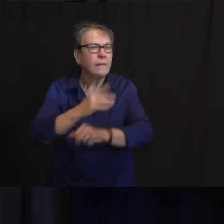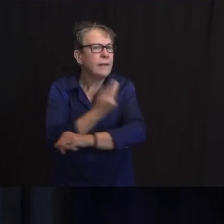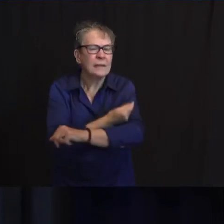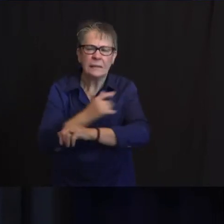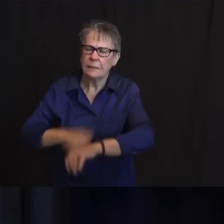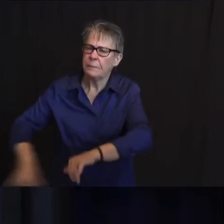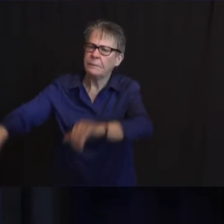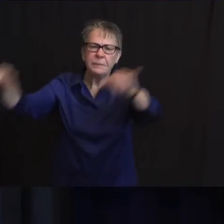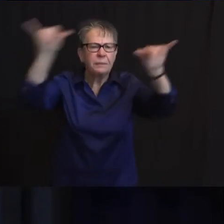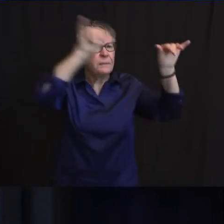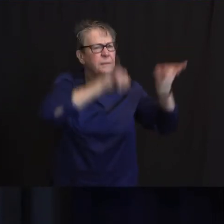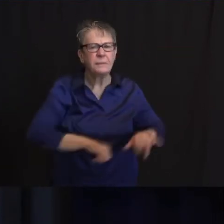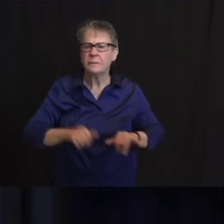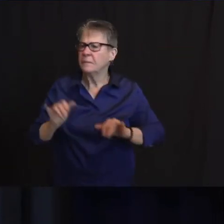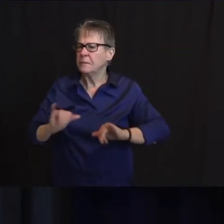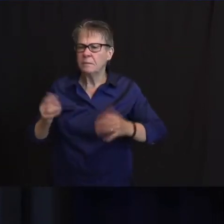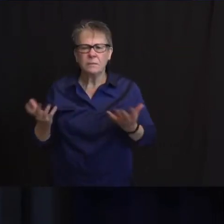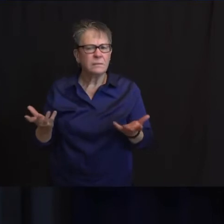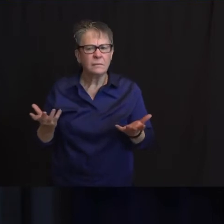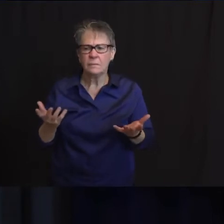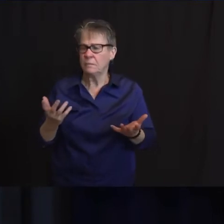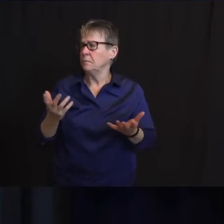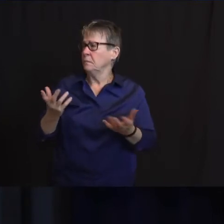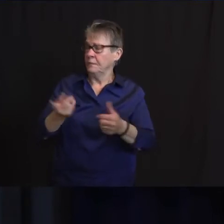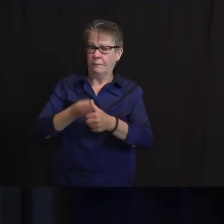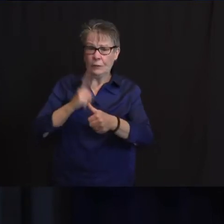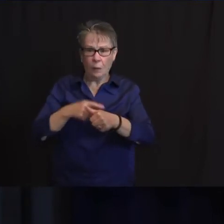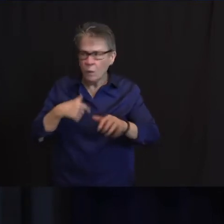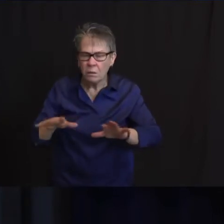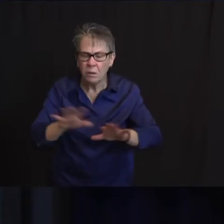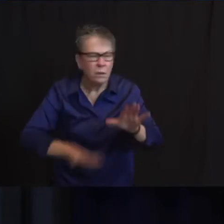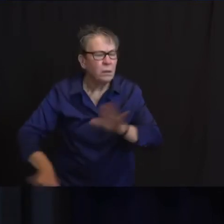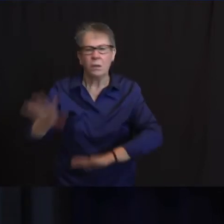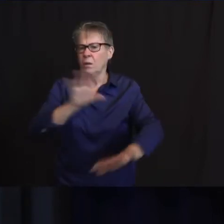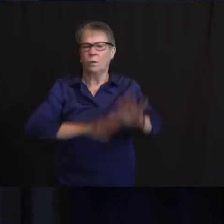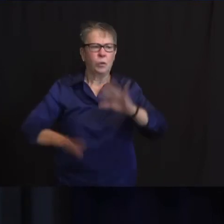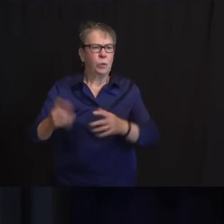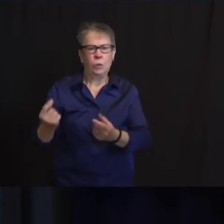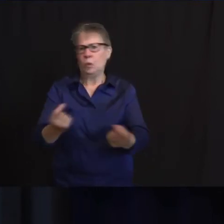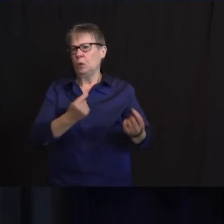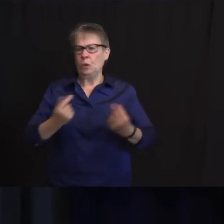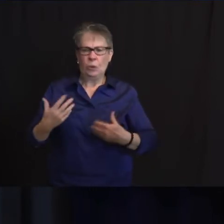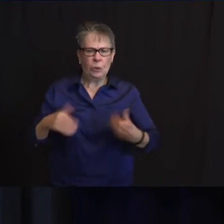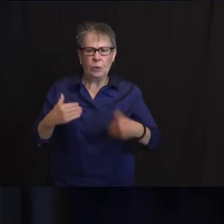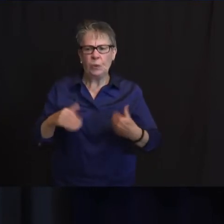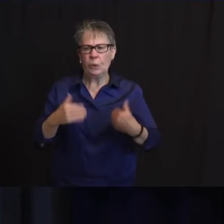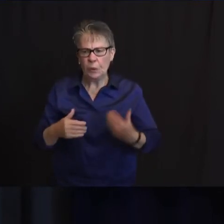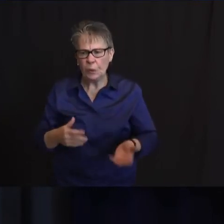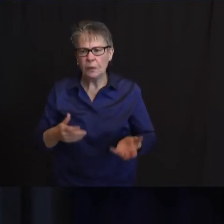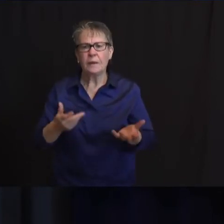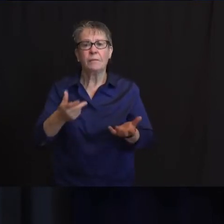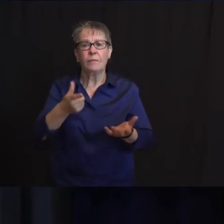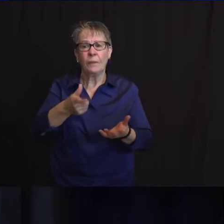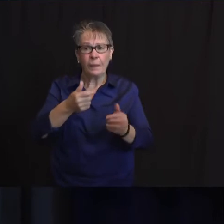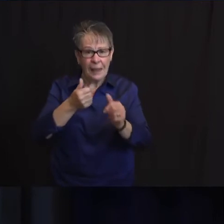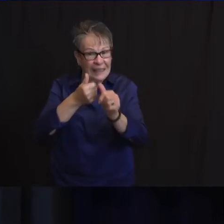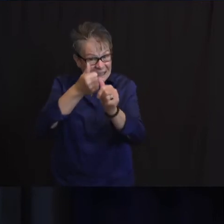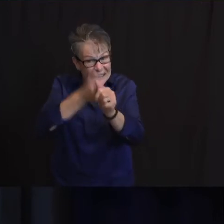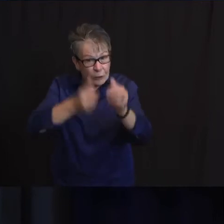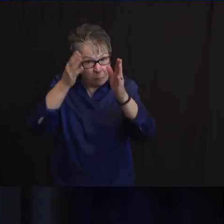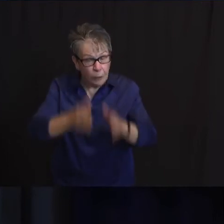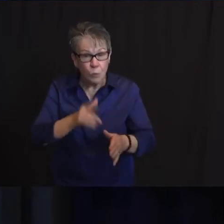have done before. Everyone who wants to get vaccinated will eventually have the opportunity to be vaccinated.